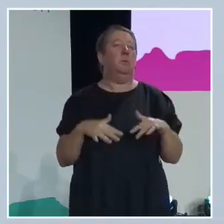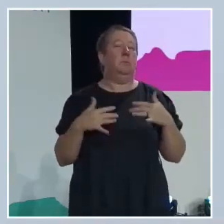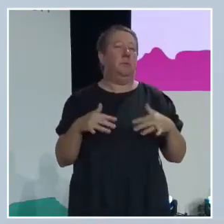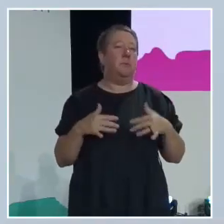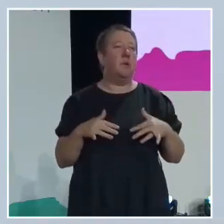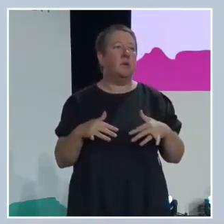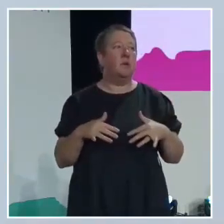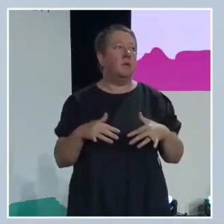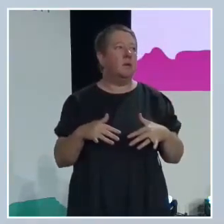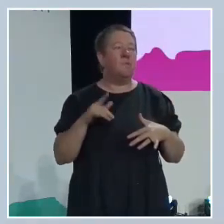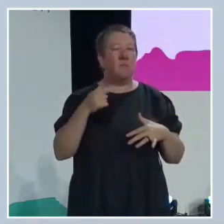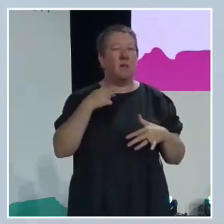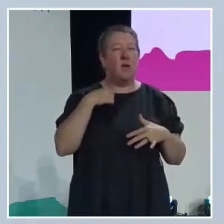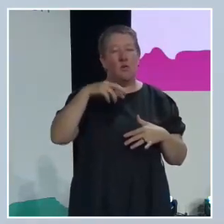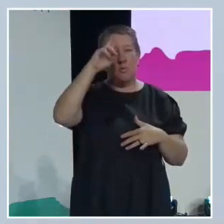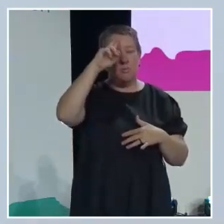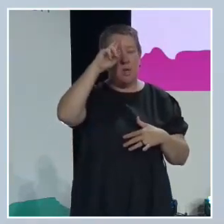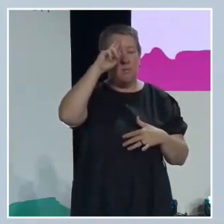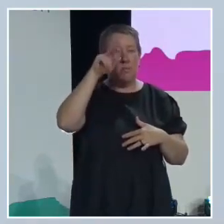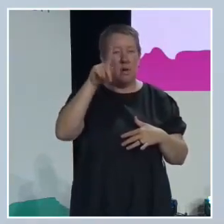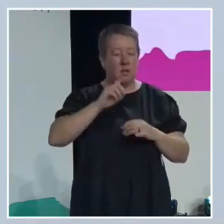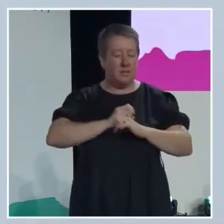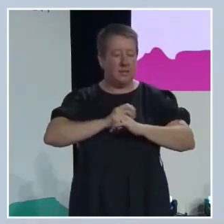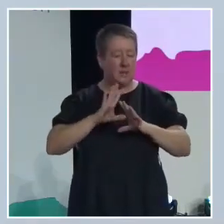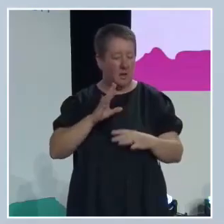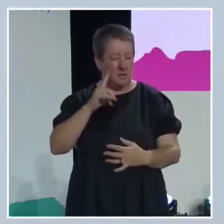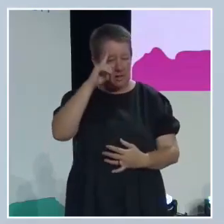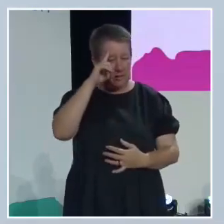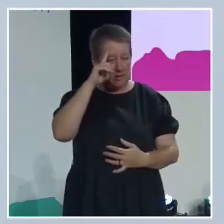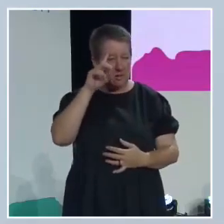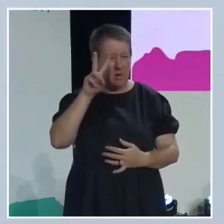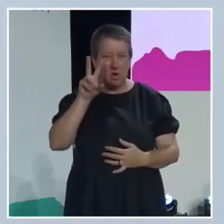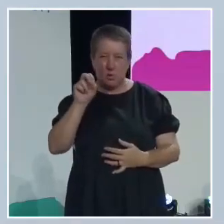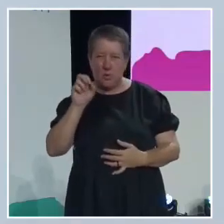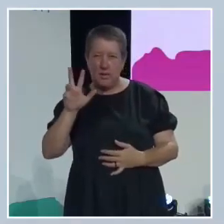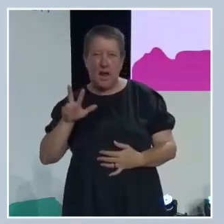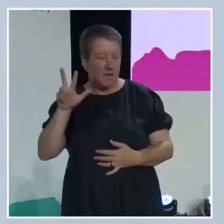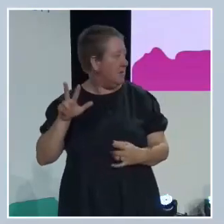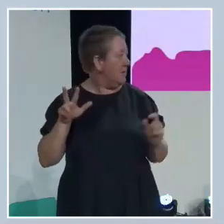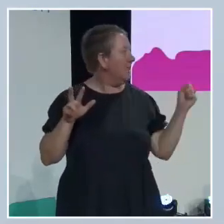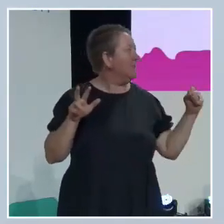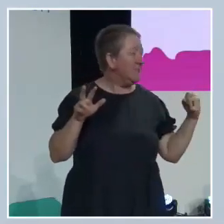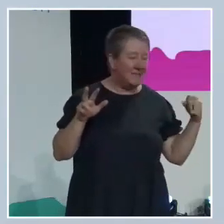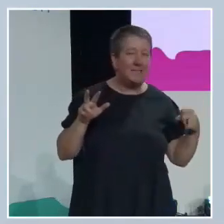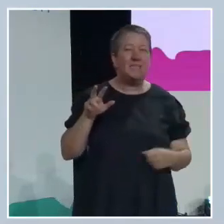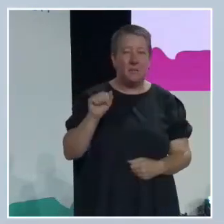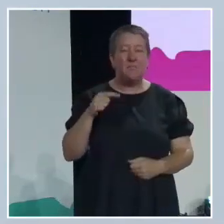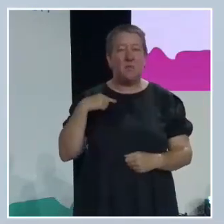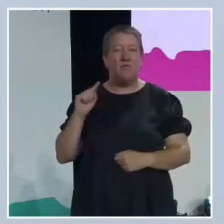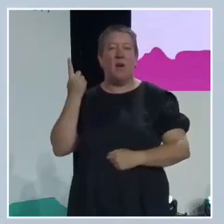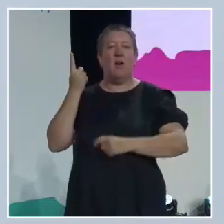it all started, I remember, dear Jia-Jun, I think it was in 2018. We had the